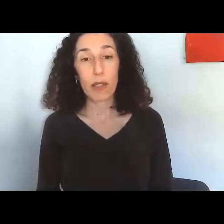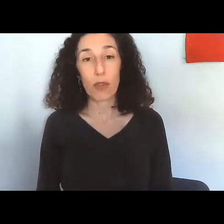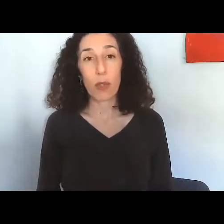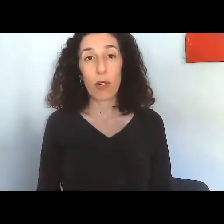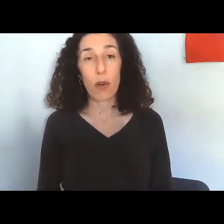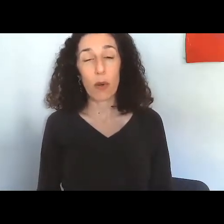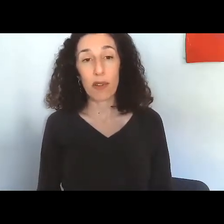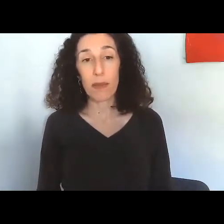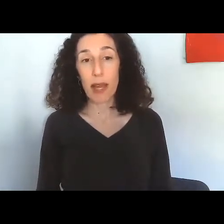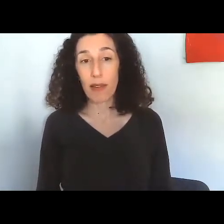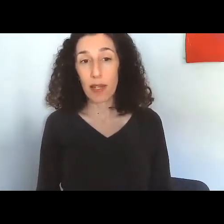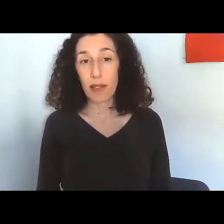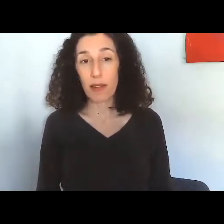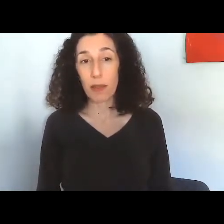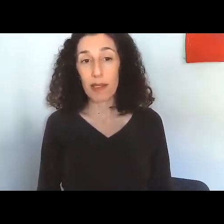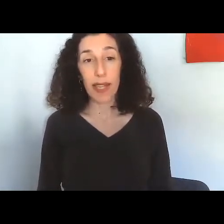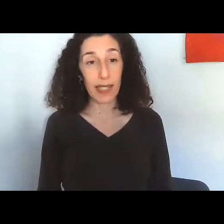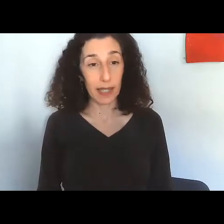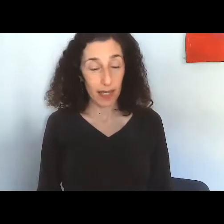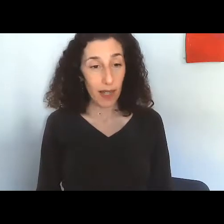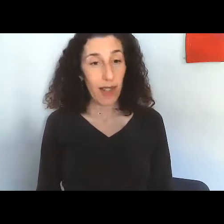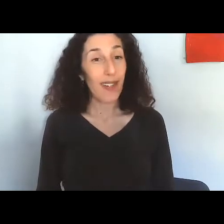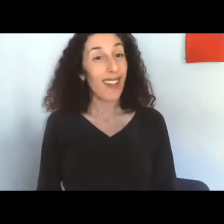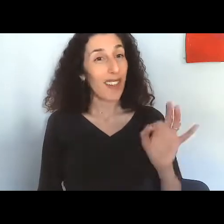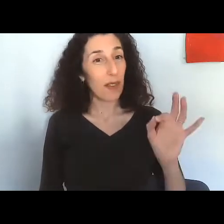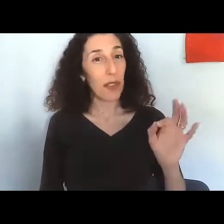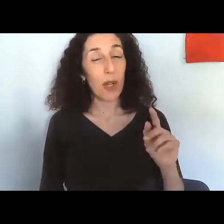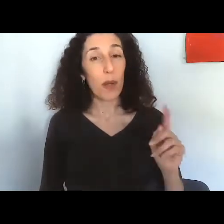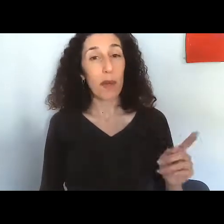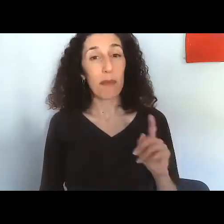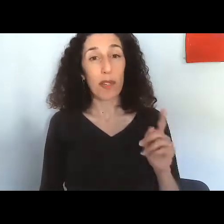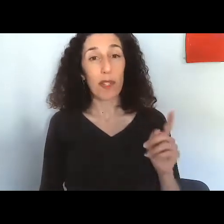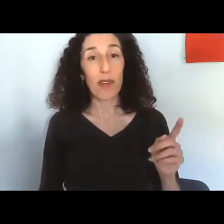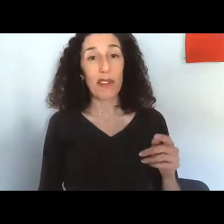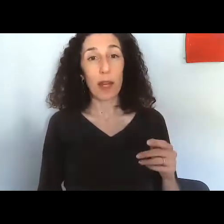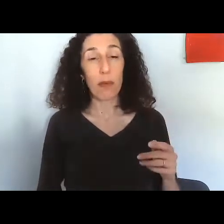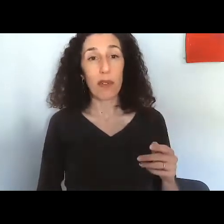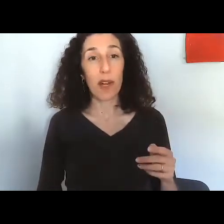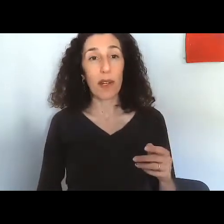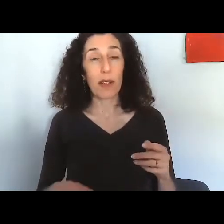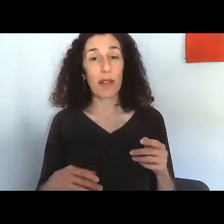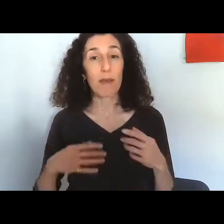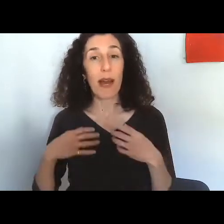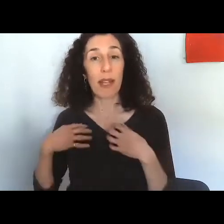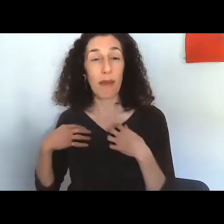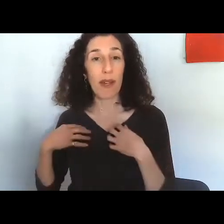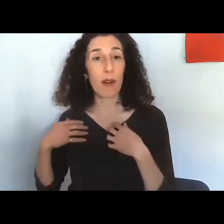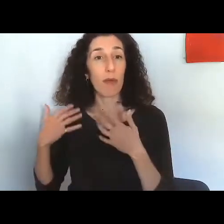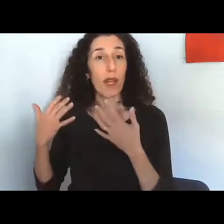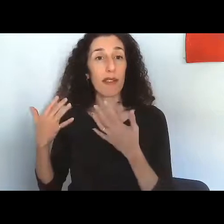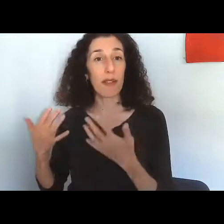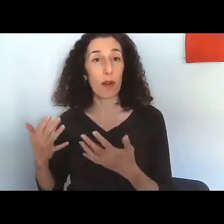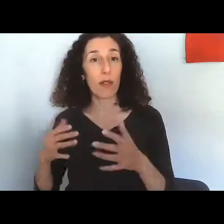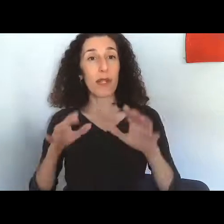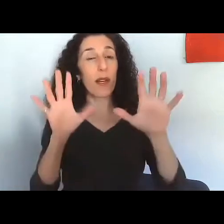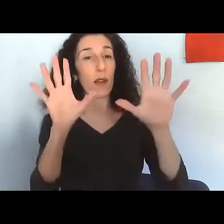can control our own spotlight. Wonderful. Wonderful. If you co-host both of us, I will spotlight myself